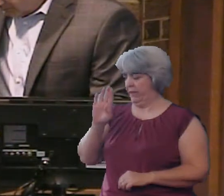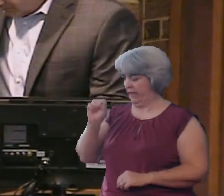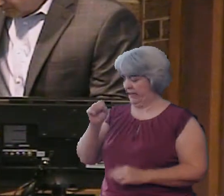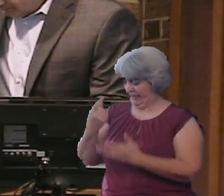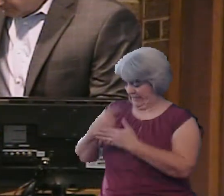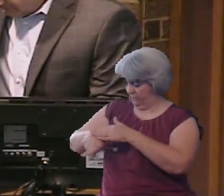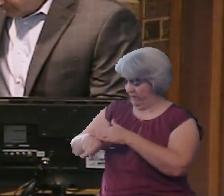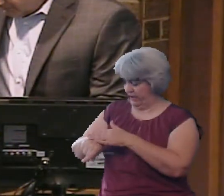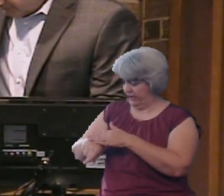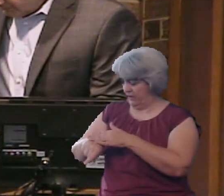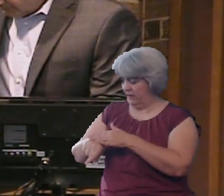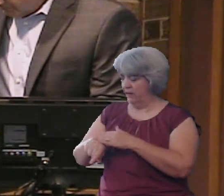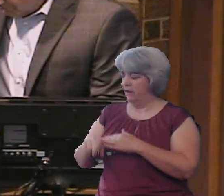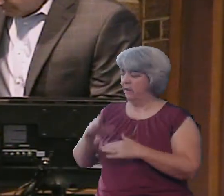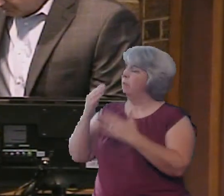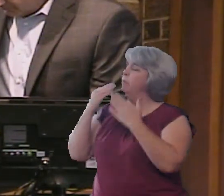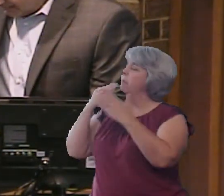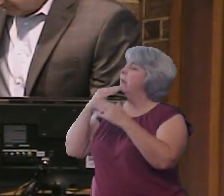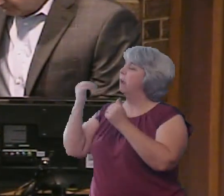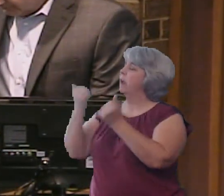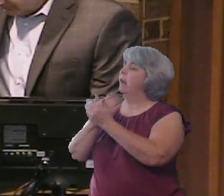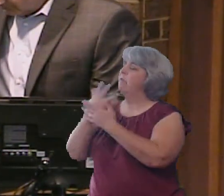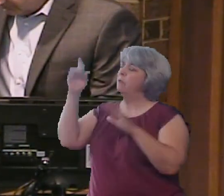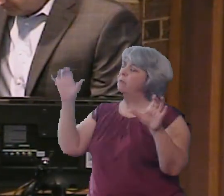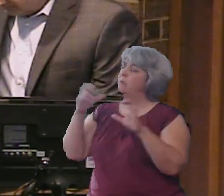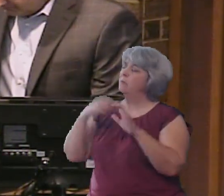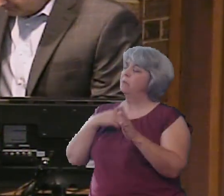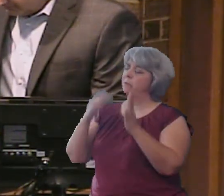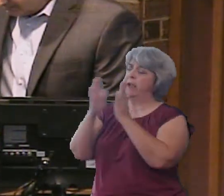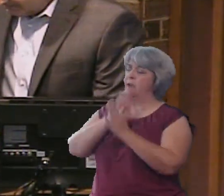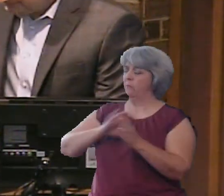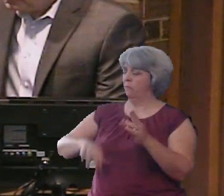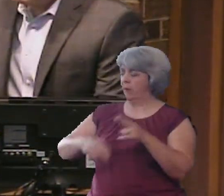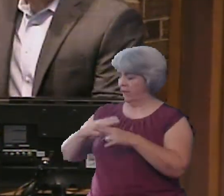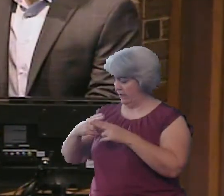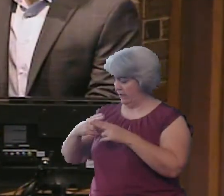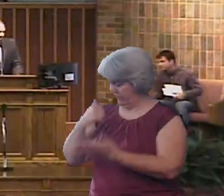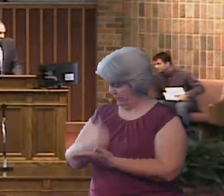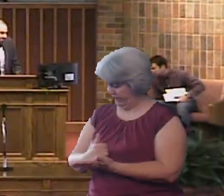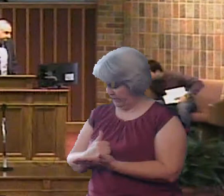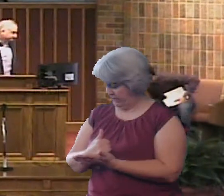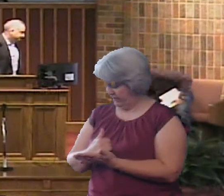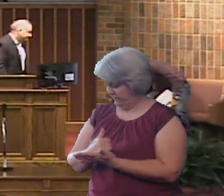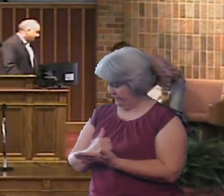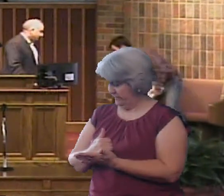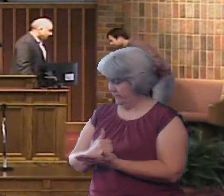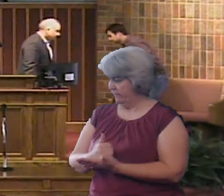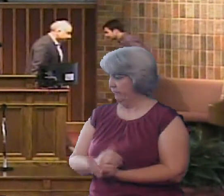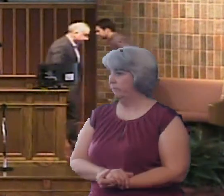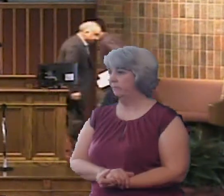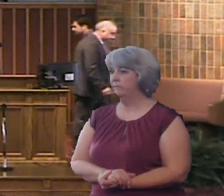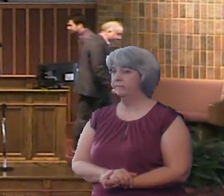Dear Lord, thank you for everything that you do for us. We ask these things in Christ's name. Amen.